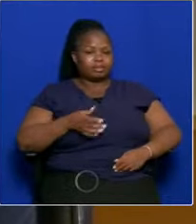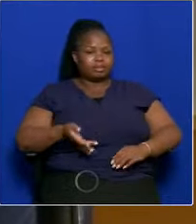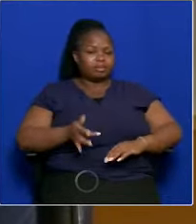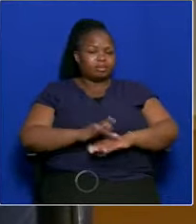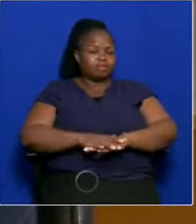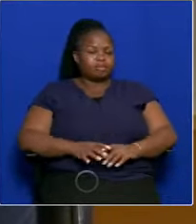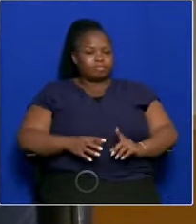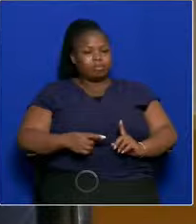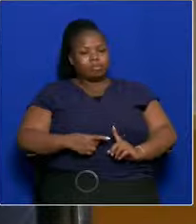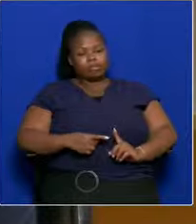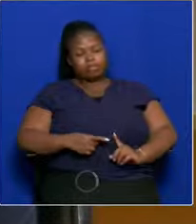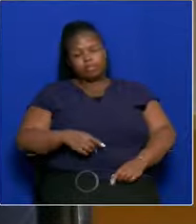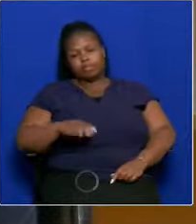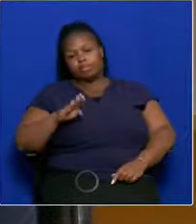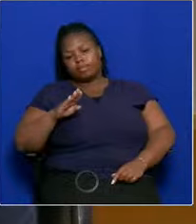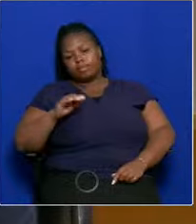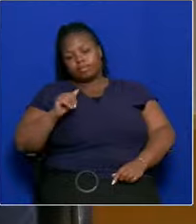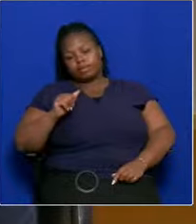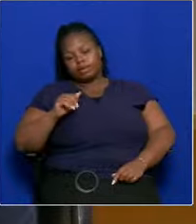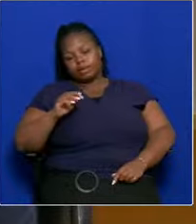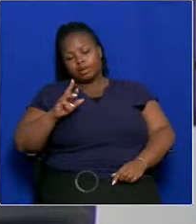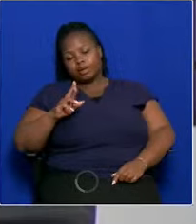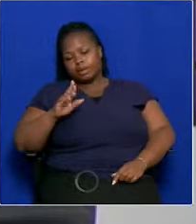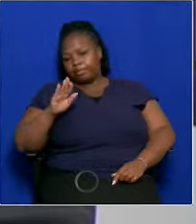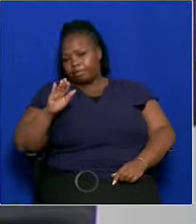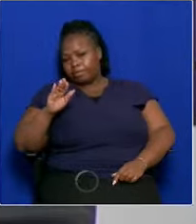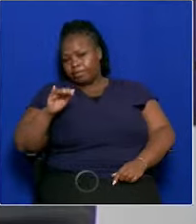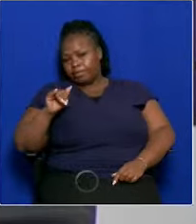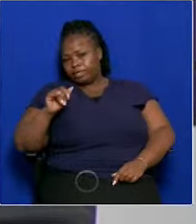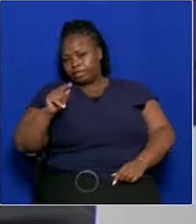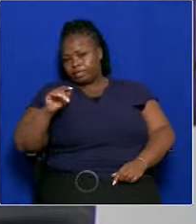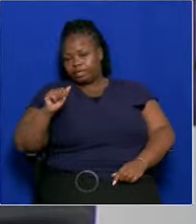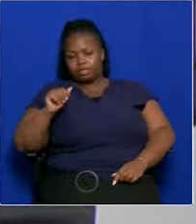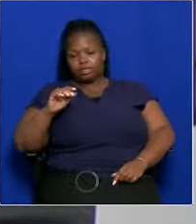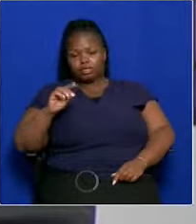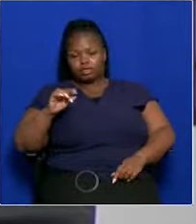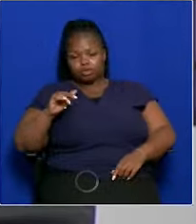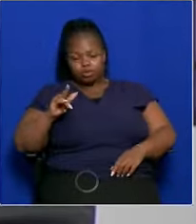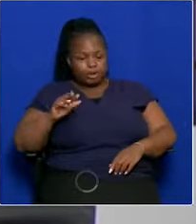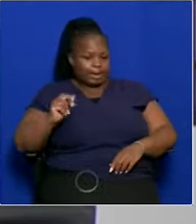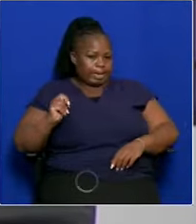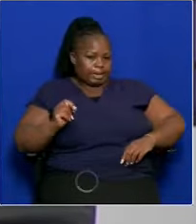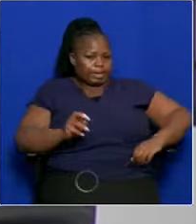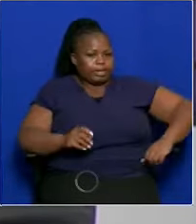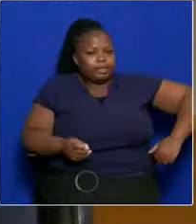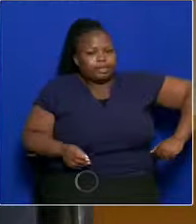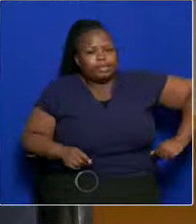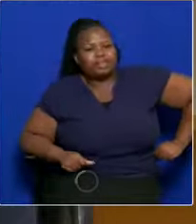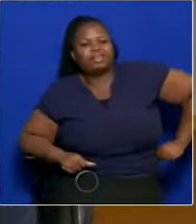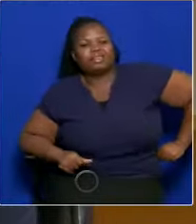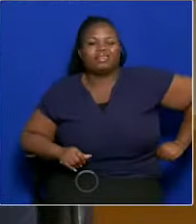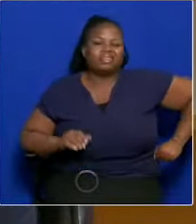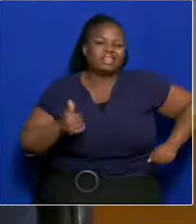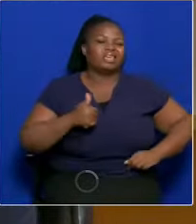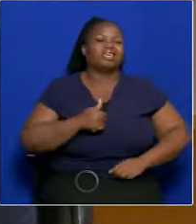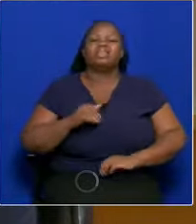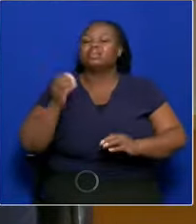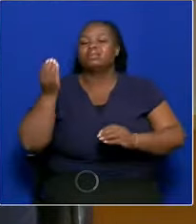Ms. Papita Dekoran. So all of this was out there in the